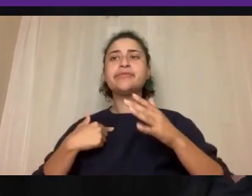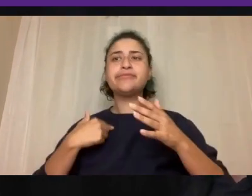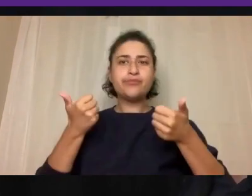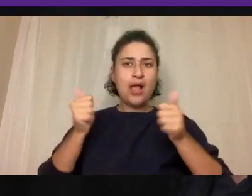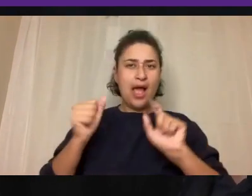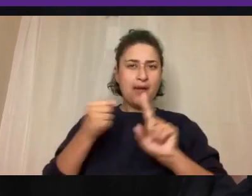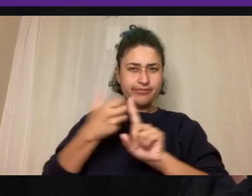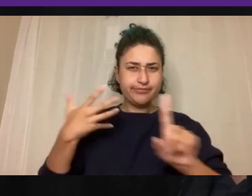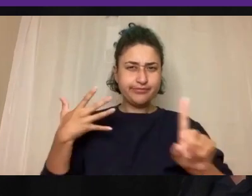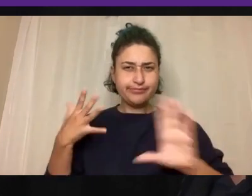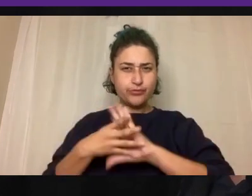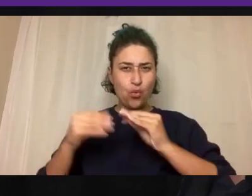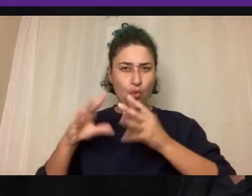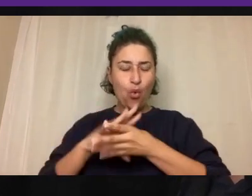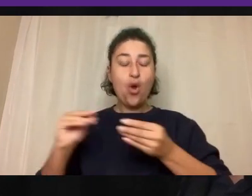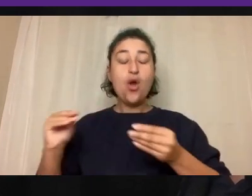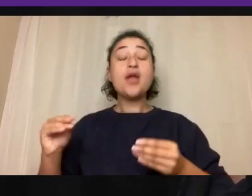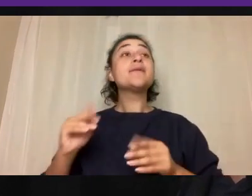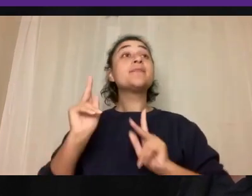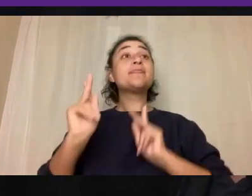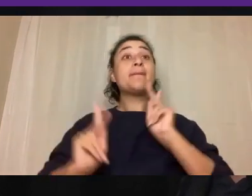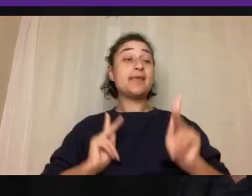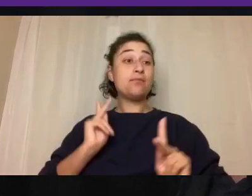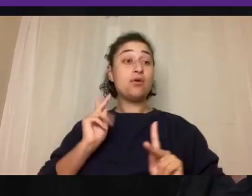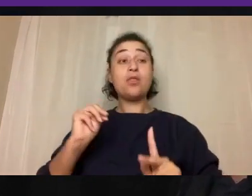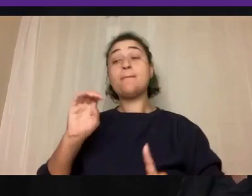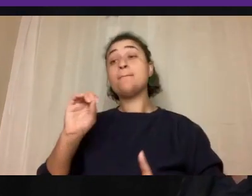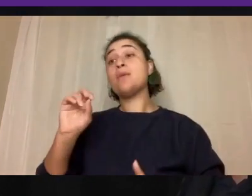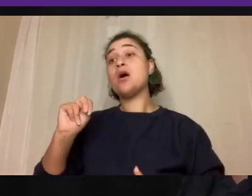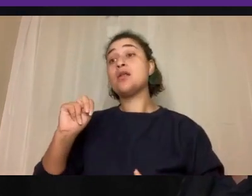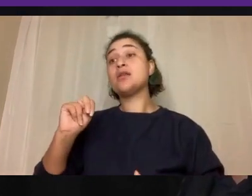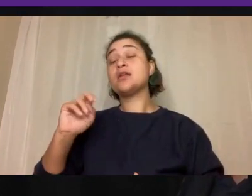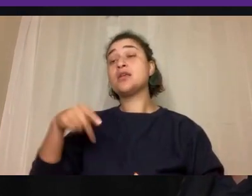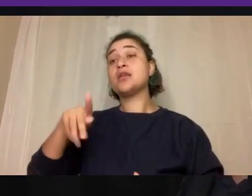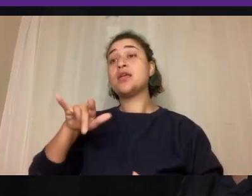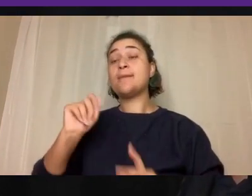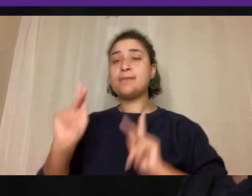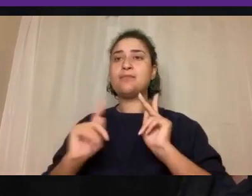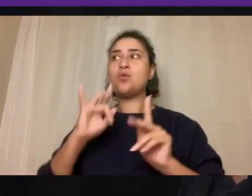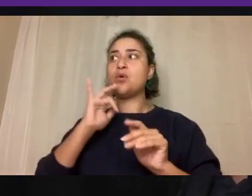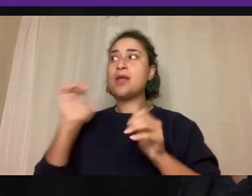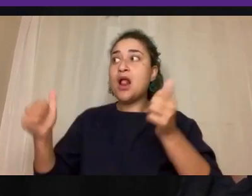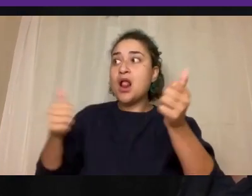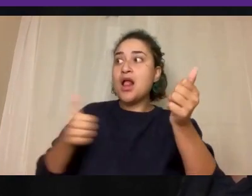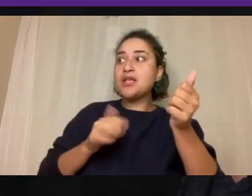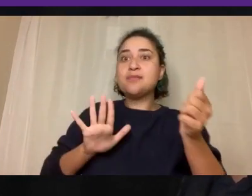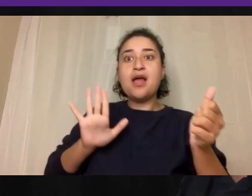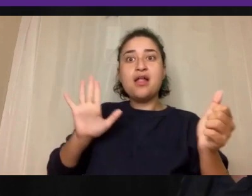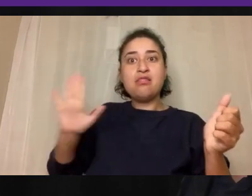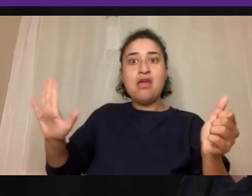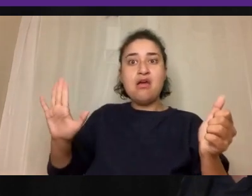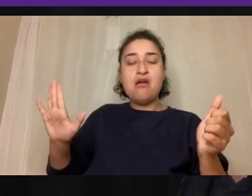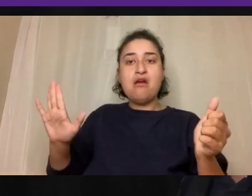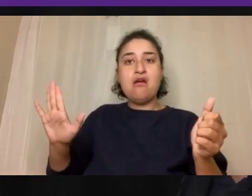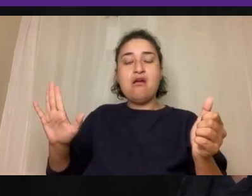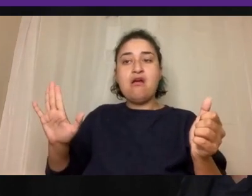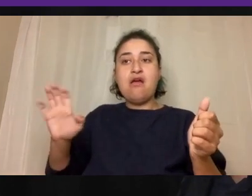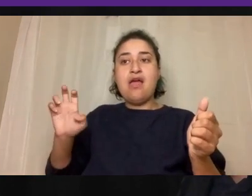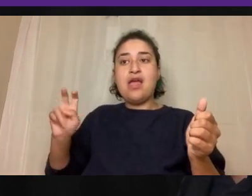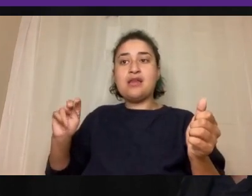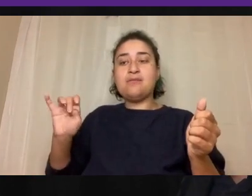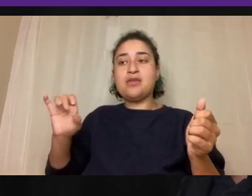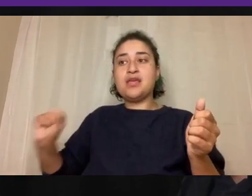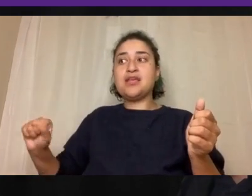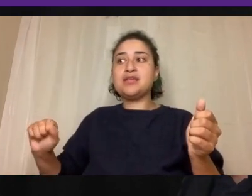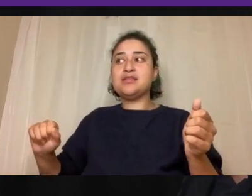Monacan folks, the warriors, were being chased by their enemies, and you know, they came across, they came